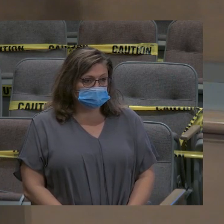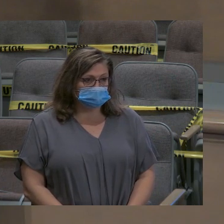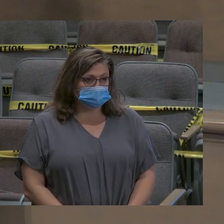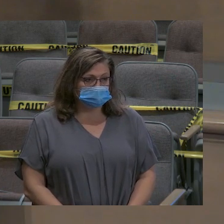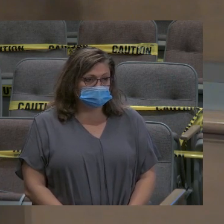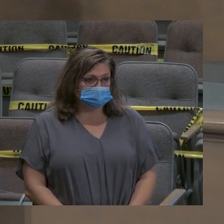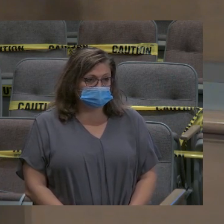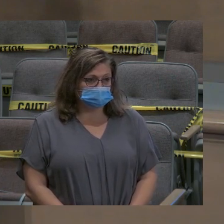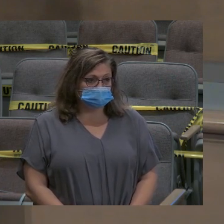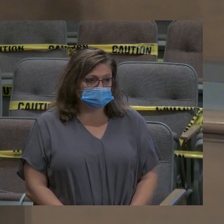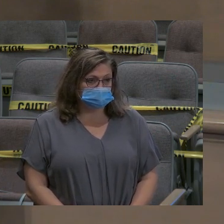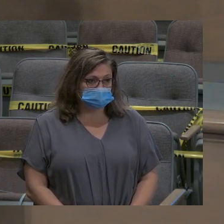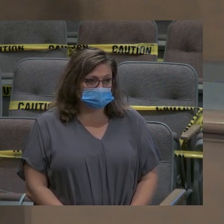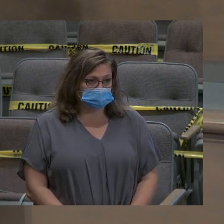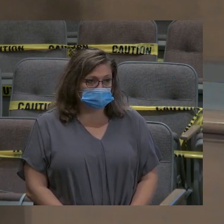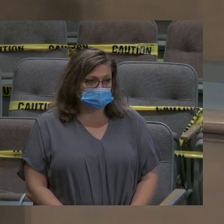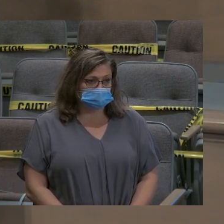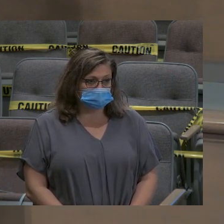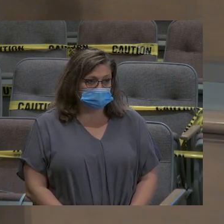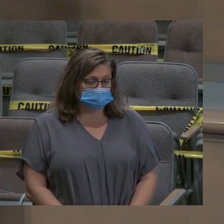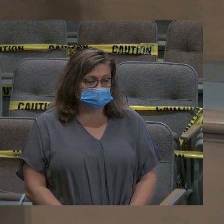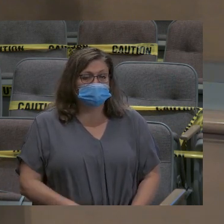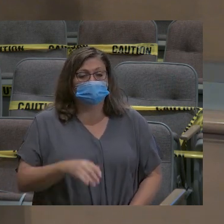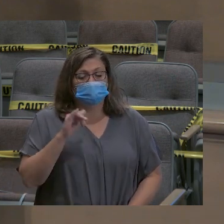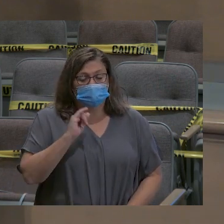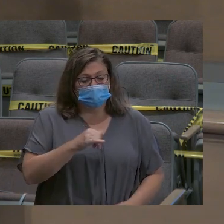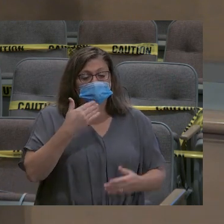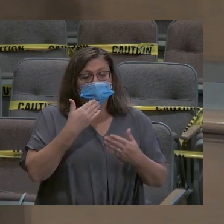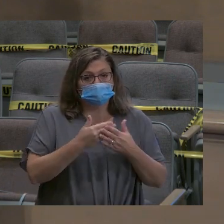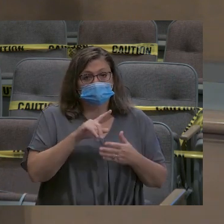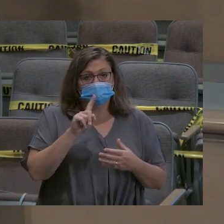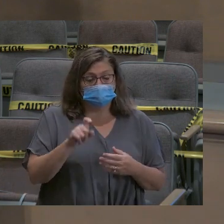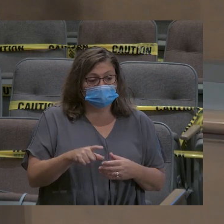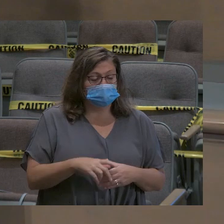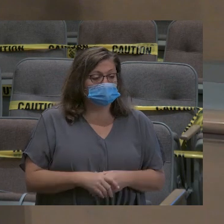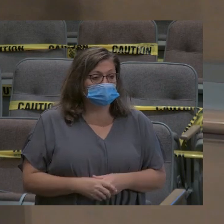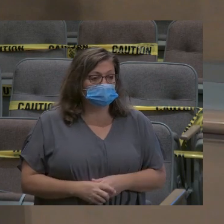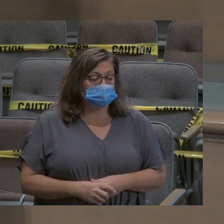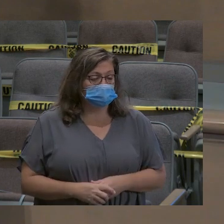That's a good discussion to have.